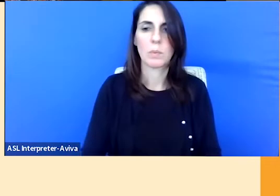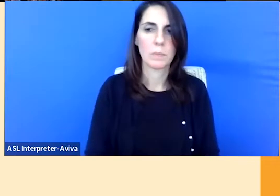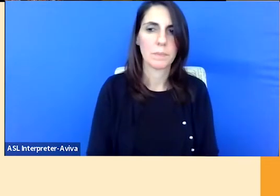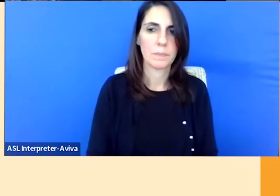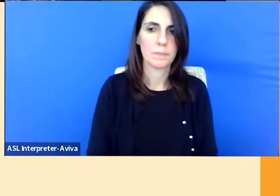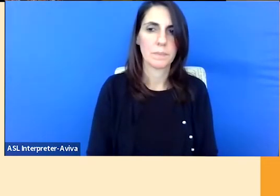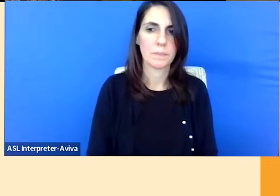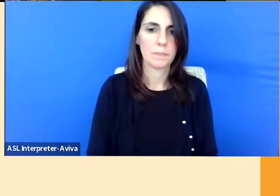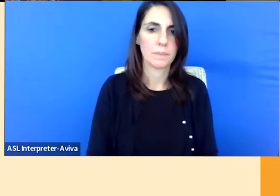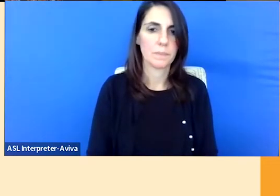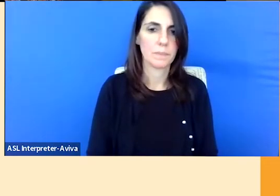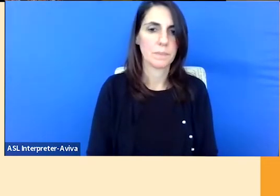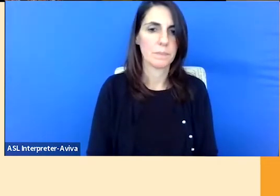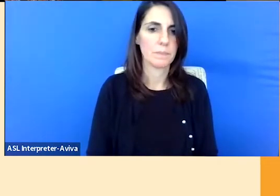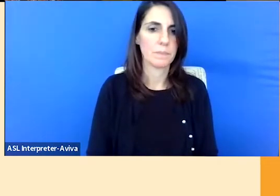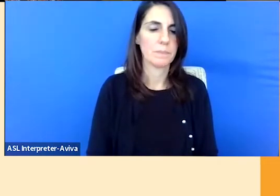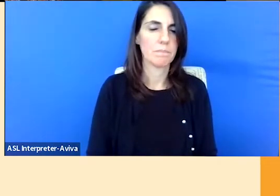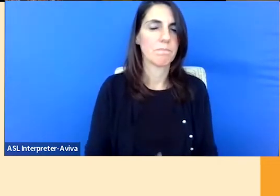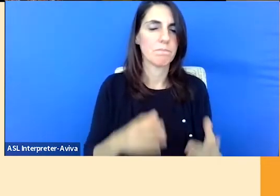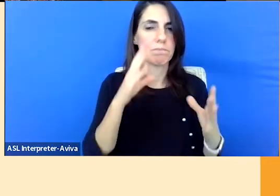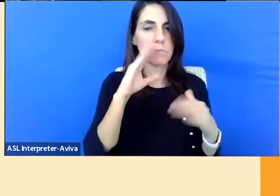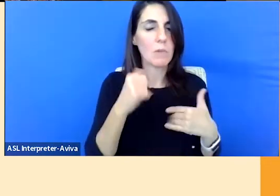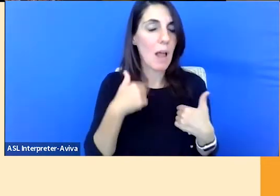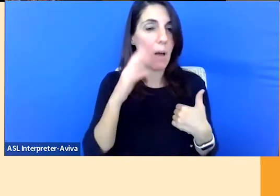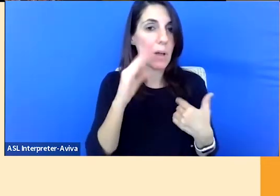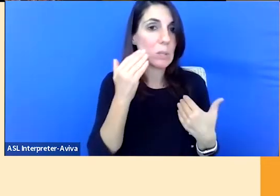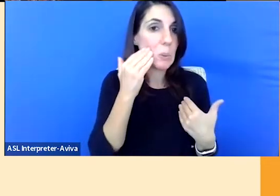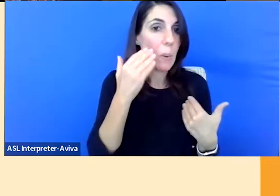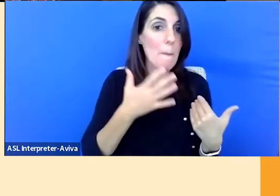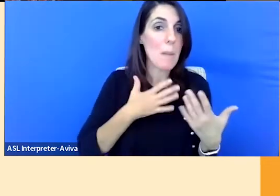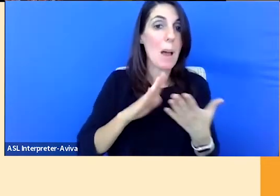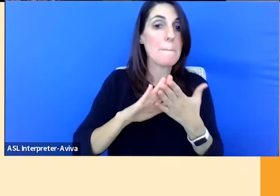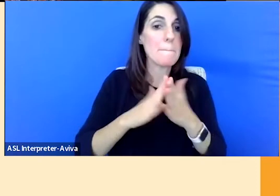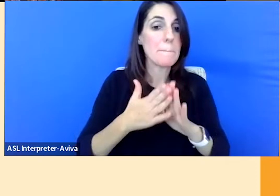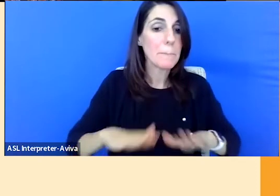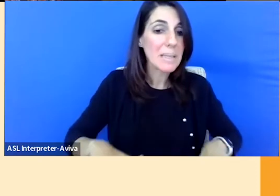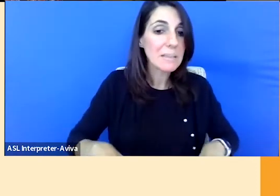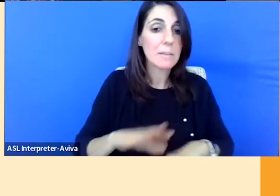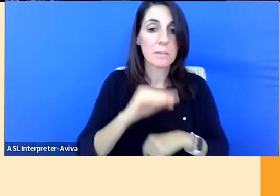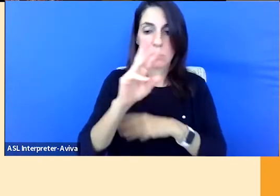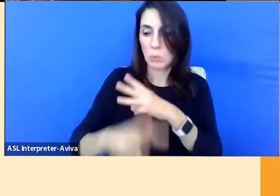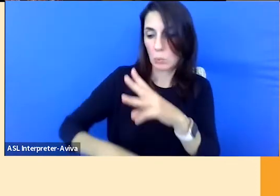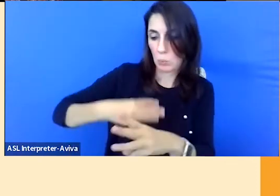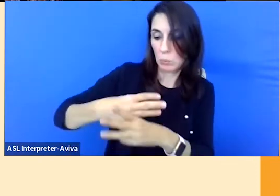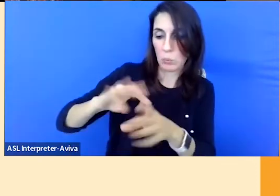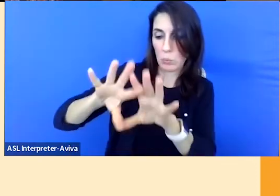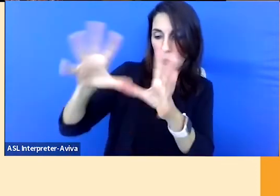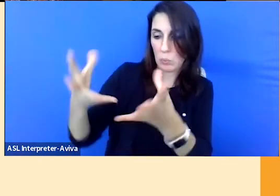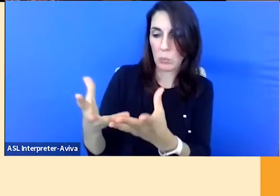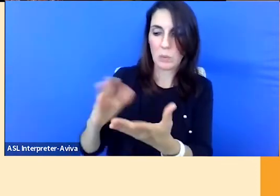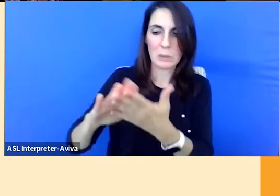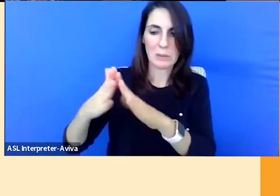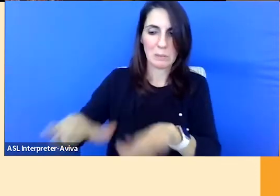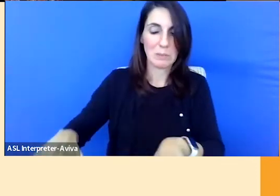May I know that my peace and the world's peace are